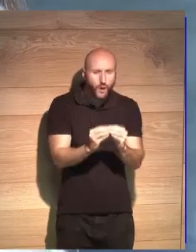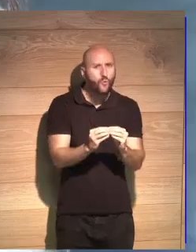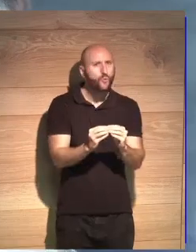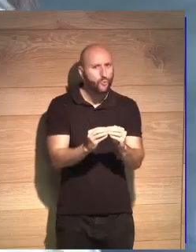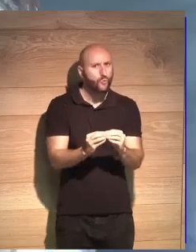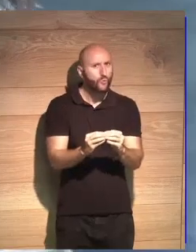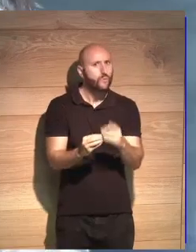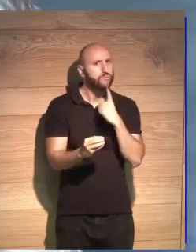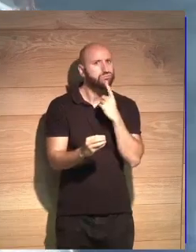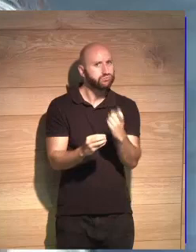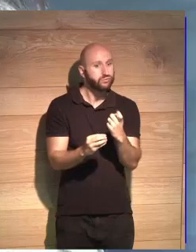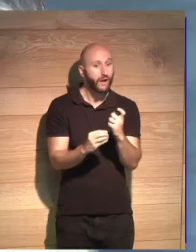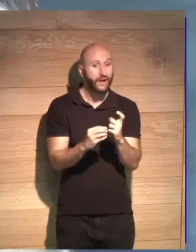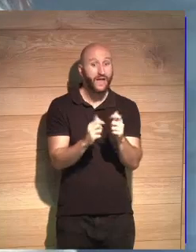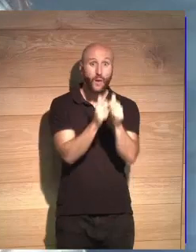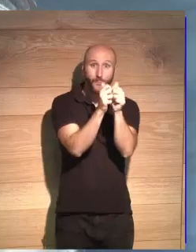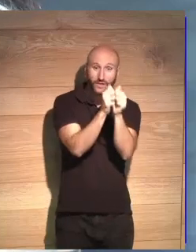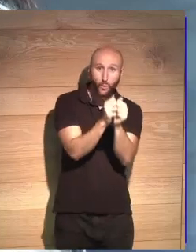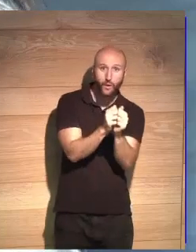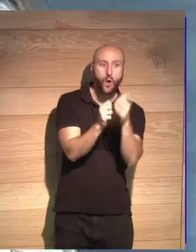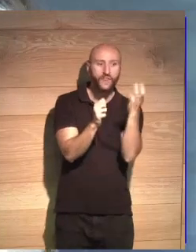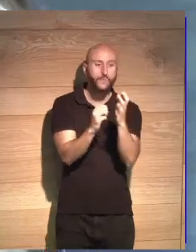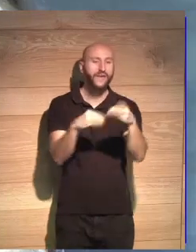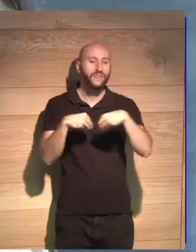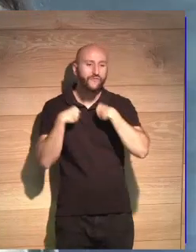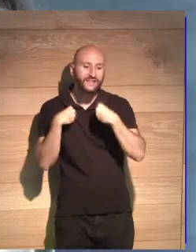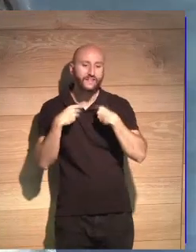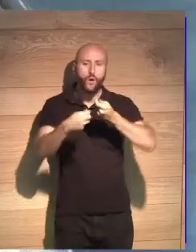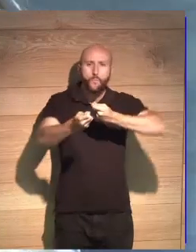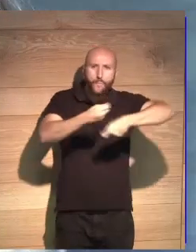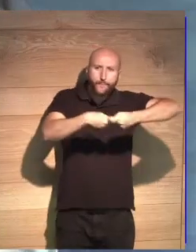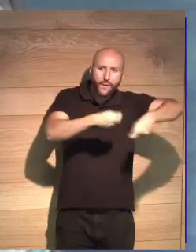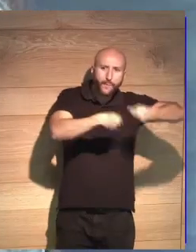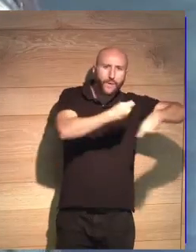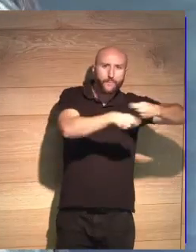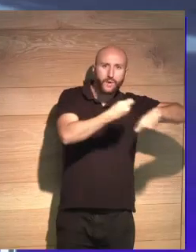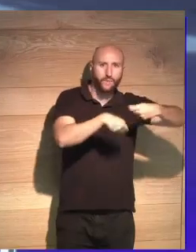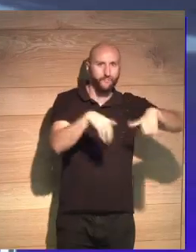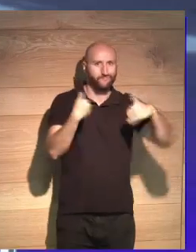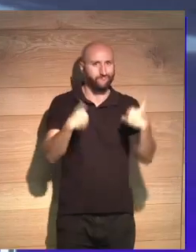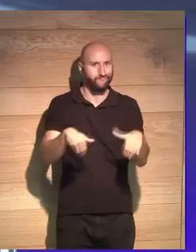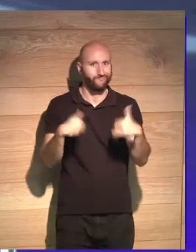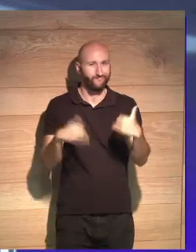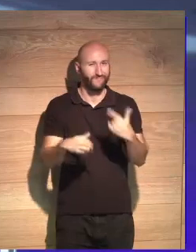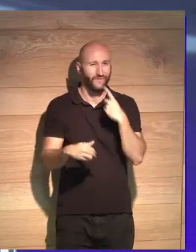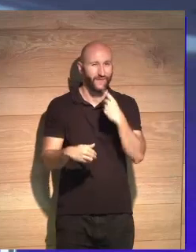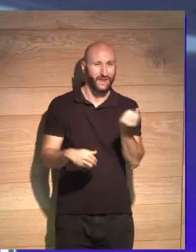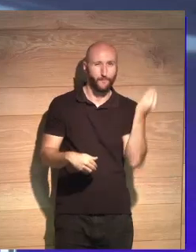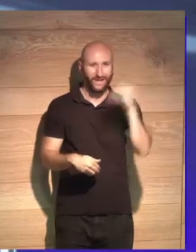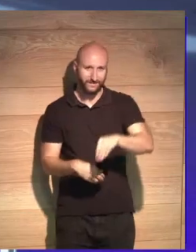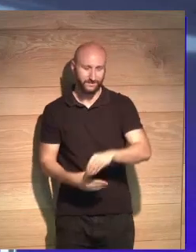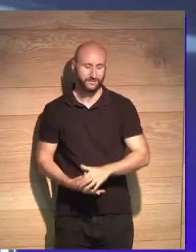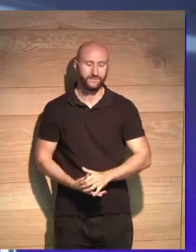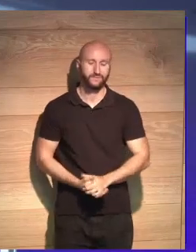that making video games is very difficult, and to make it fun, to sell it well, it's